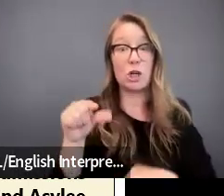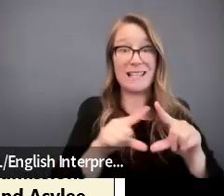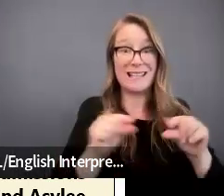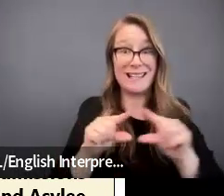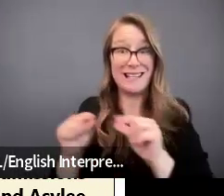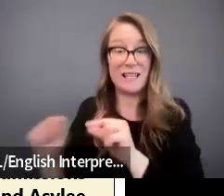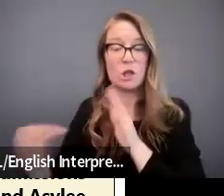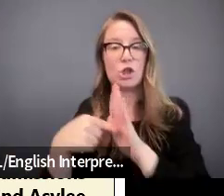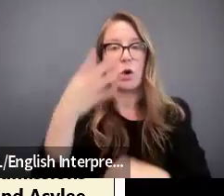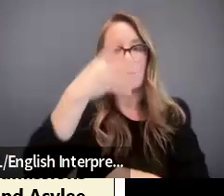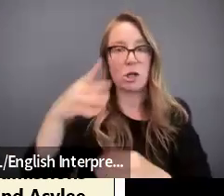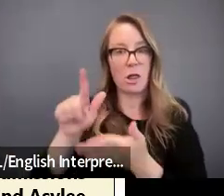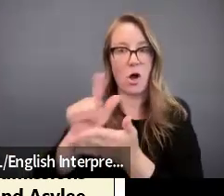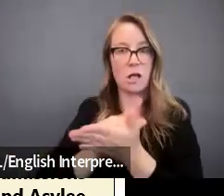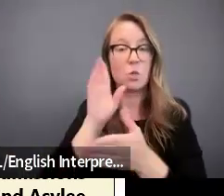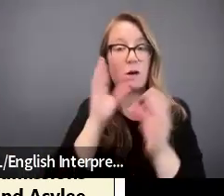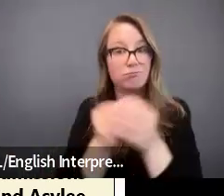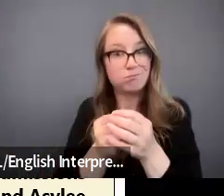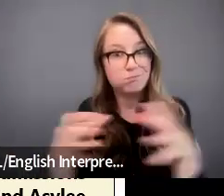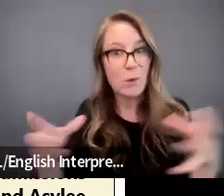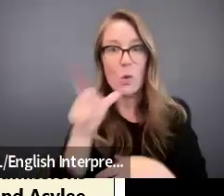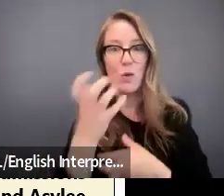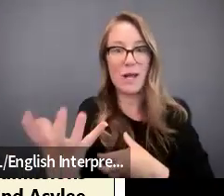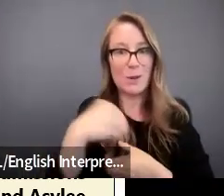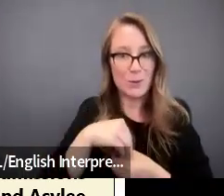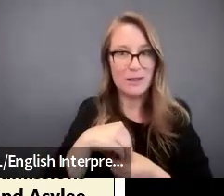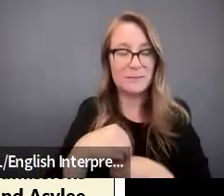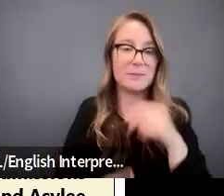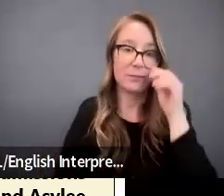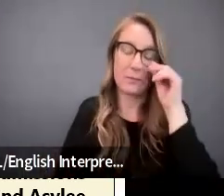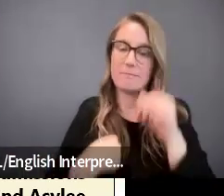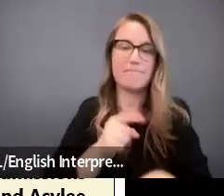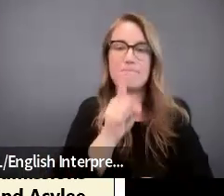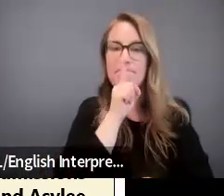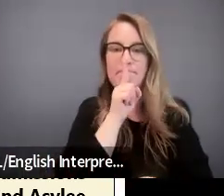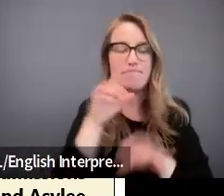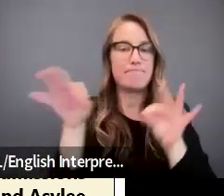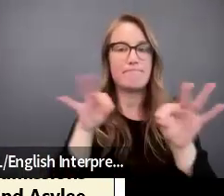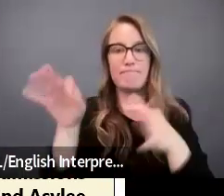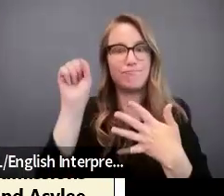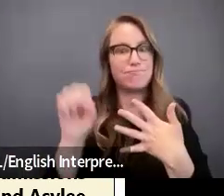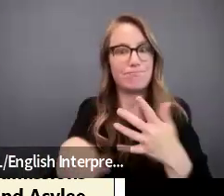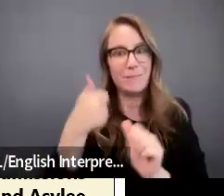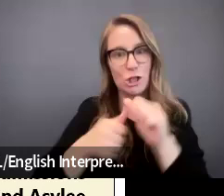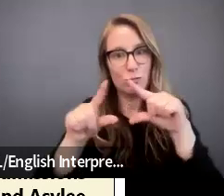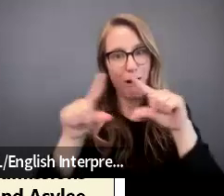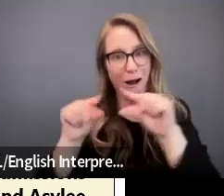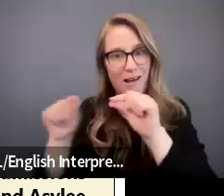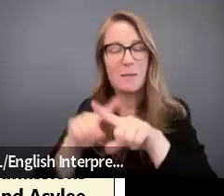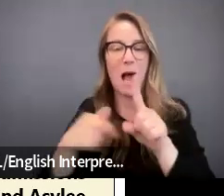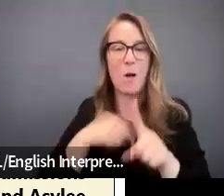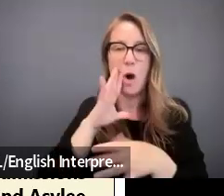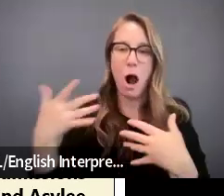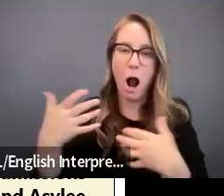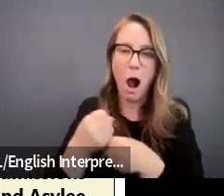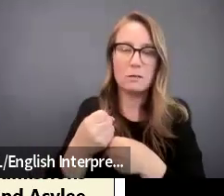are immigration laws that expanded who was included. I'm not going to cover every single box, but give a